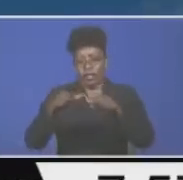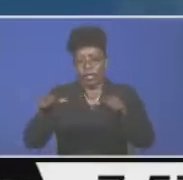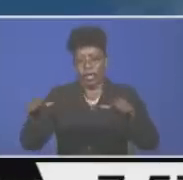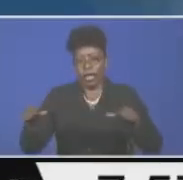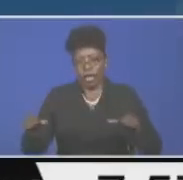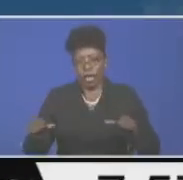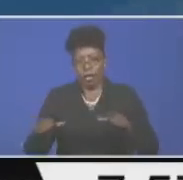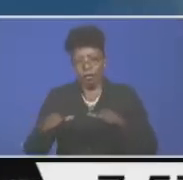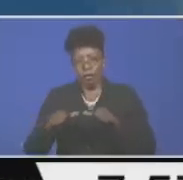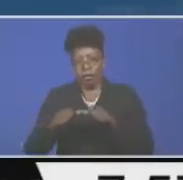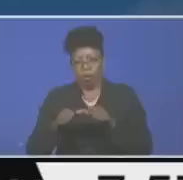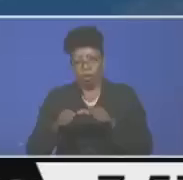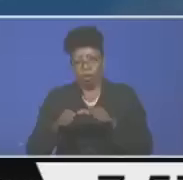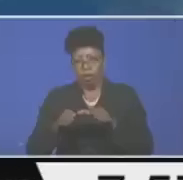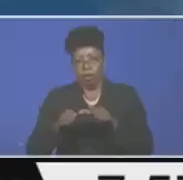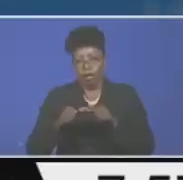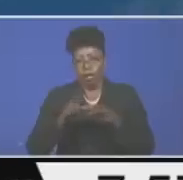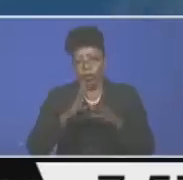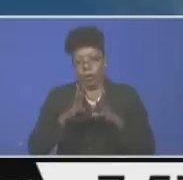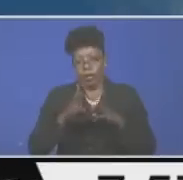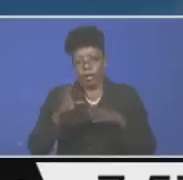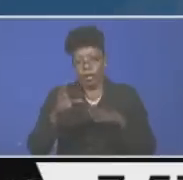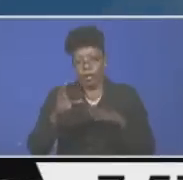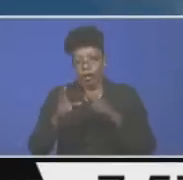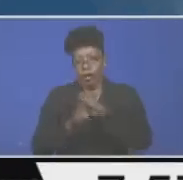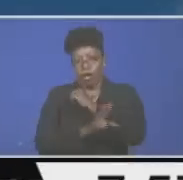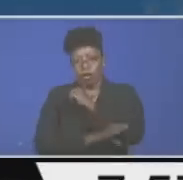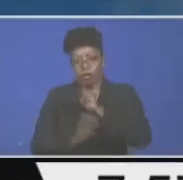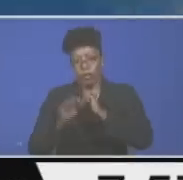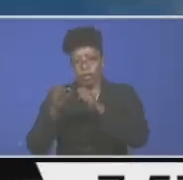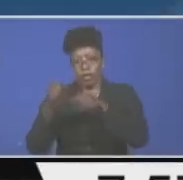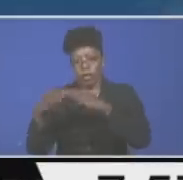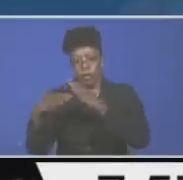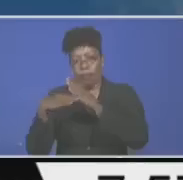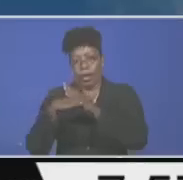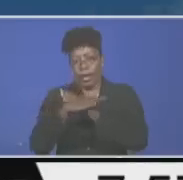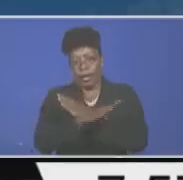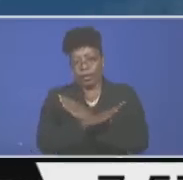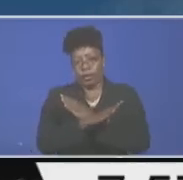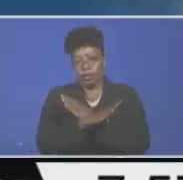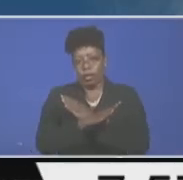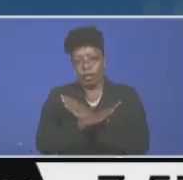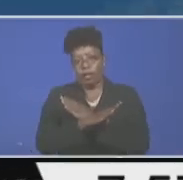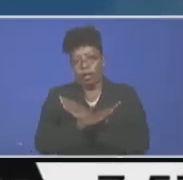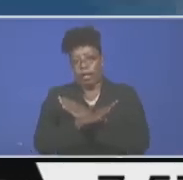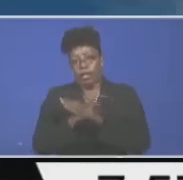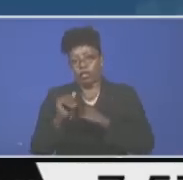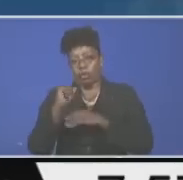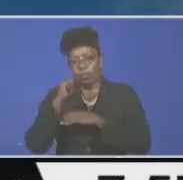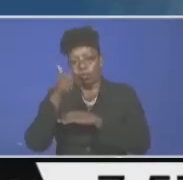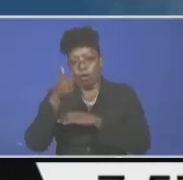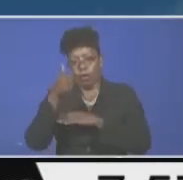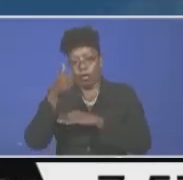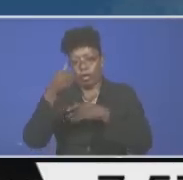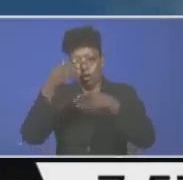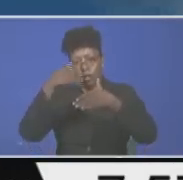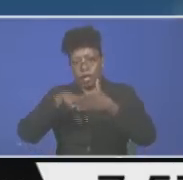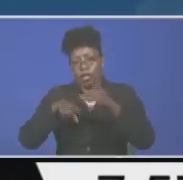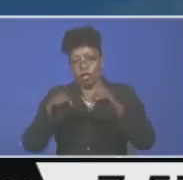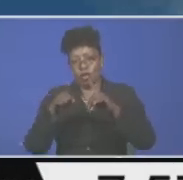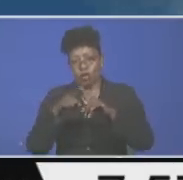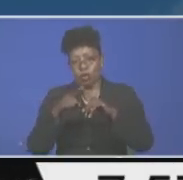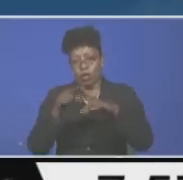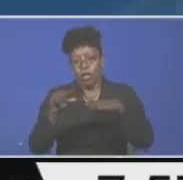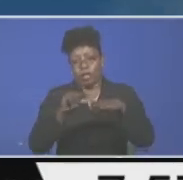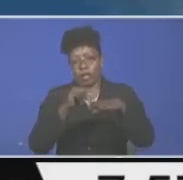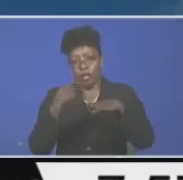in the northwest Caribbean Sea. It's going to pass over the Yucatan Peninsula by tomorrow, and once it gets into the Gulf of Mexico, we